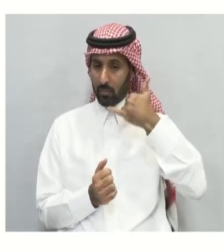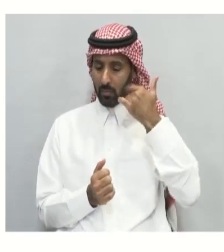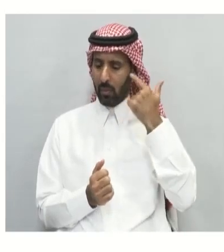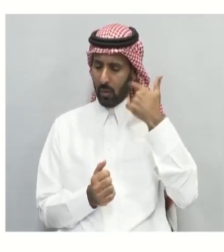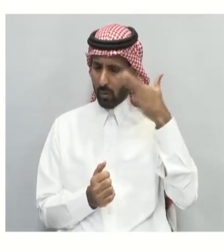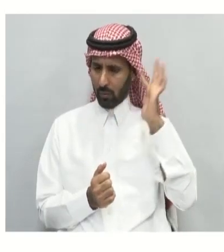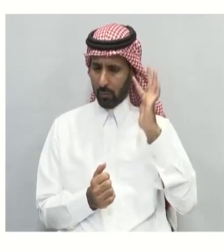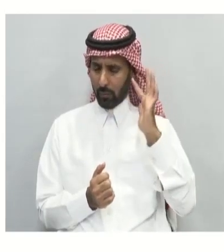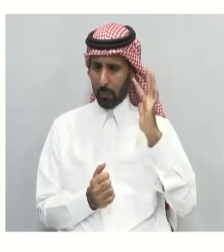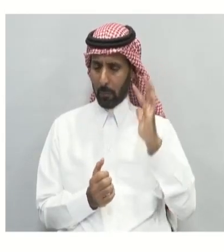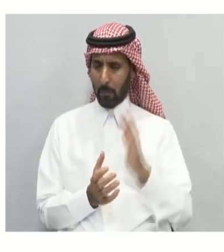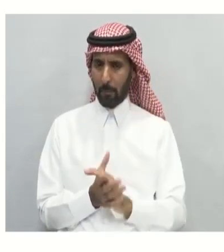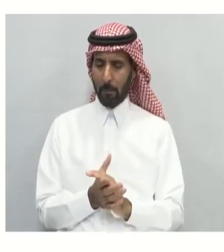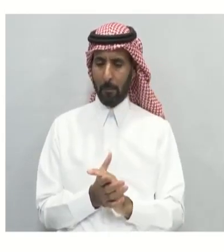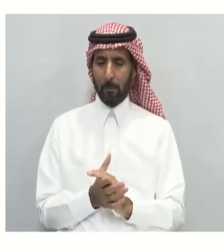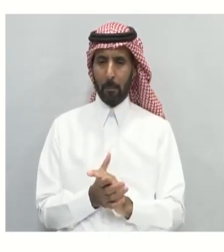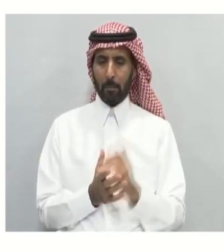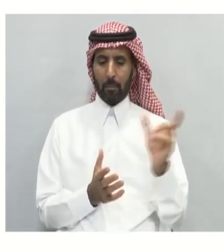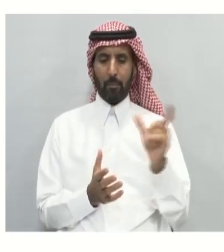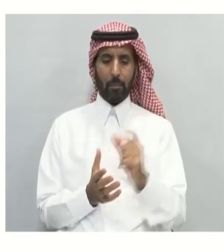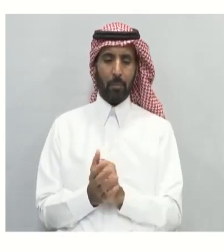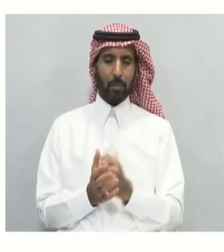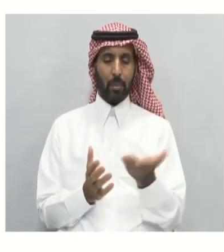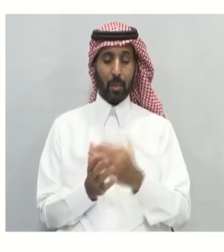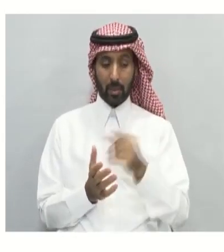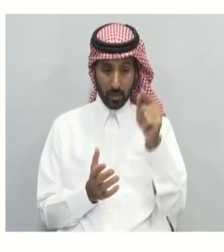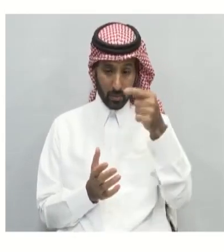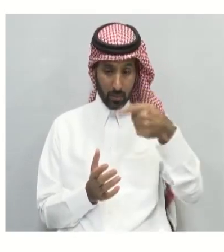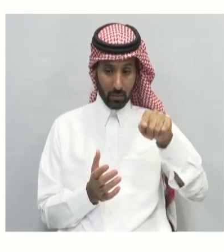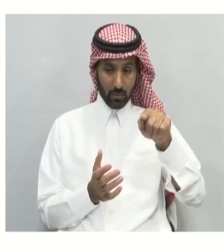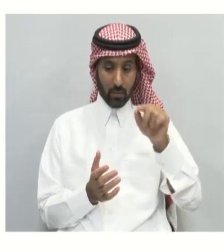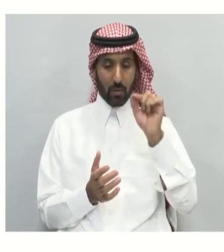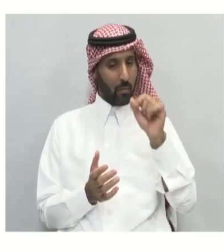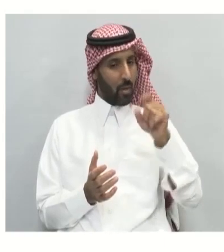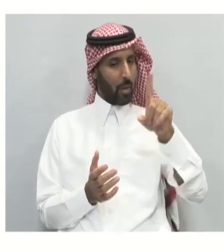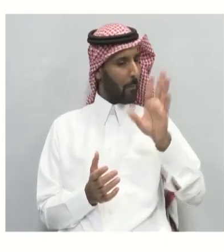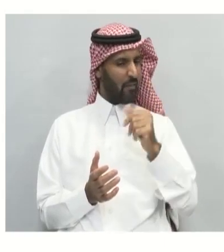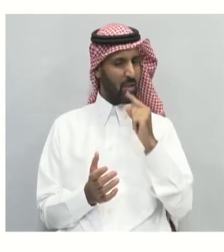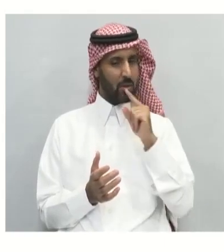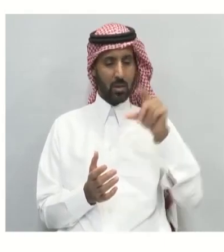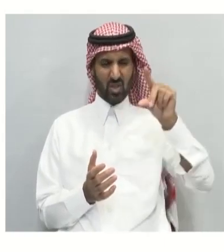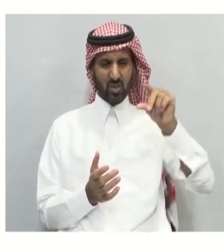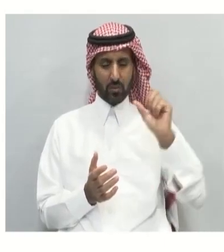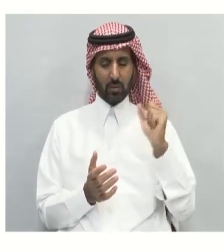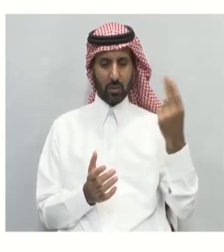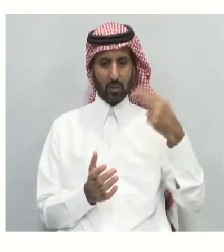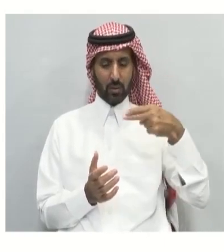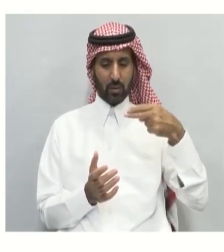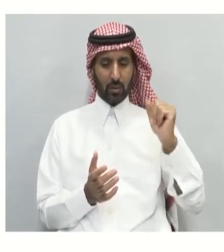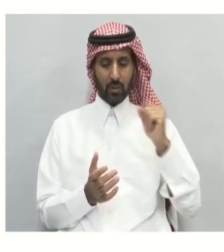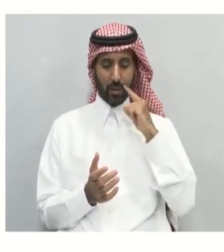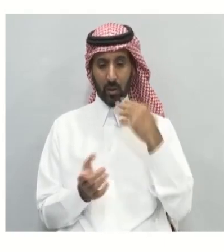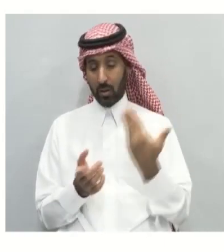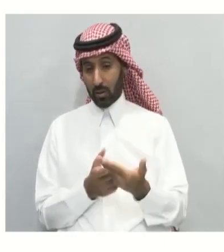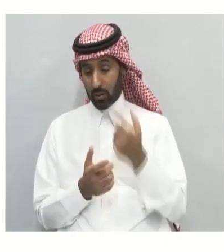whenever you want. We notice after the comma, never use a capital letter, small h. In